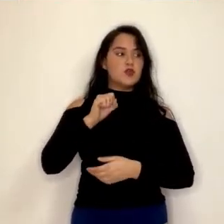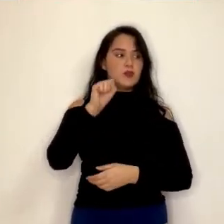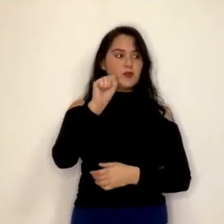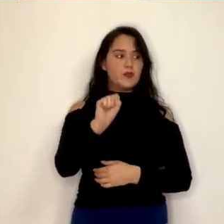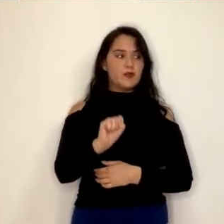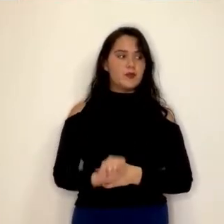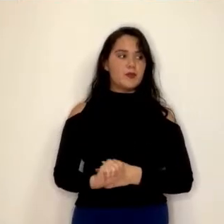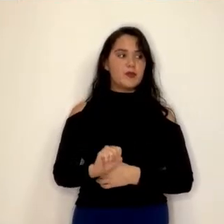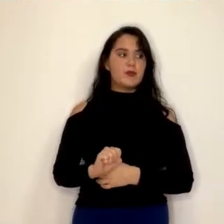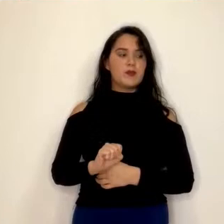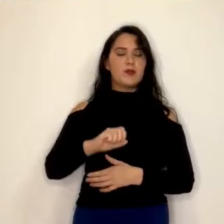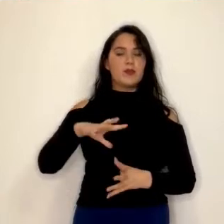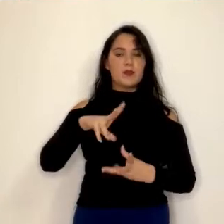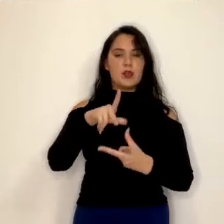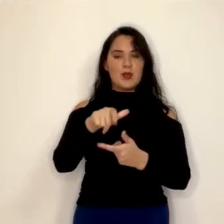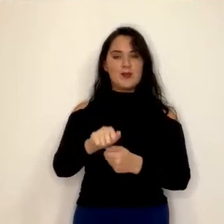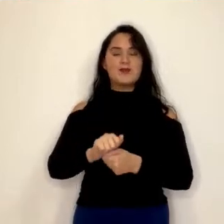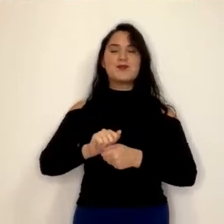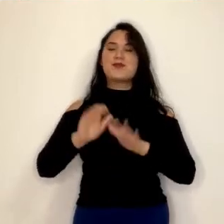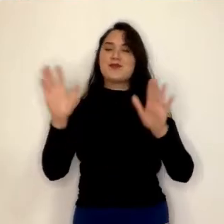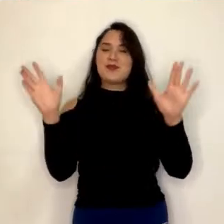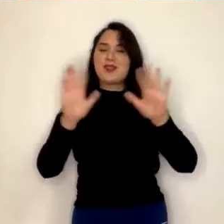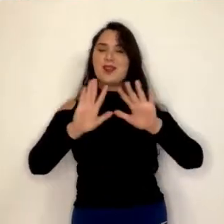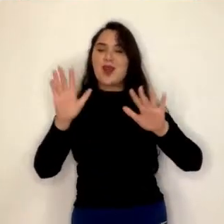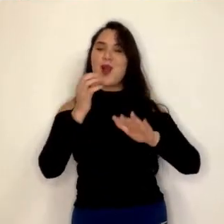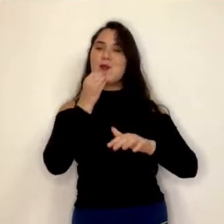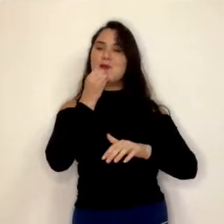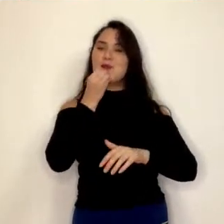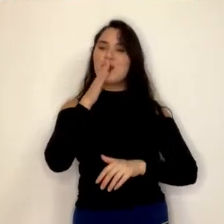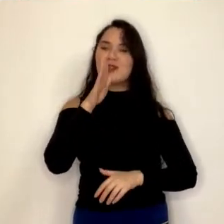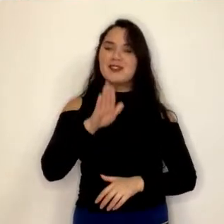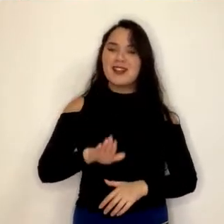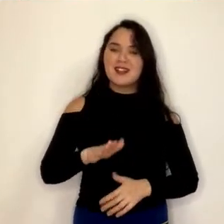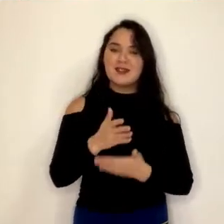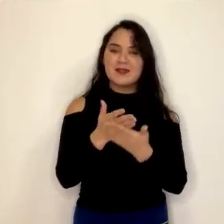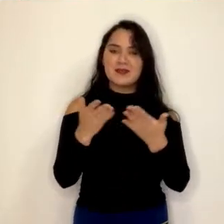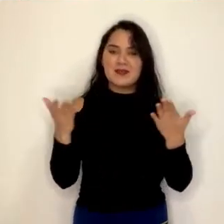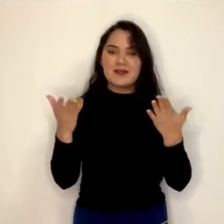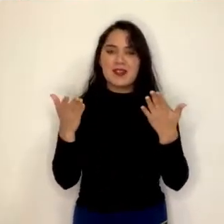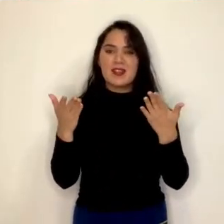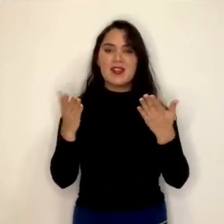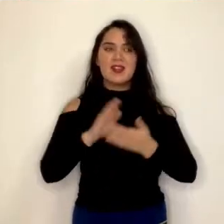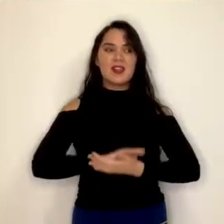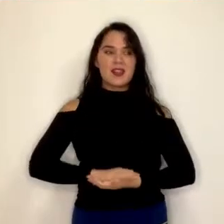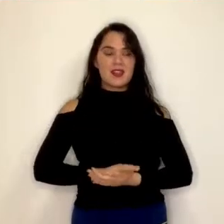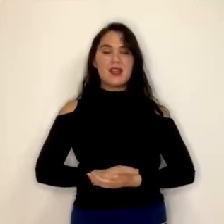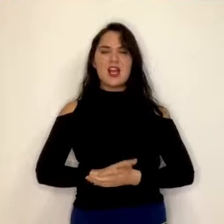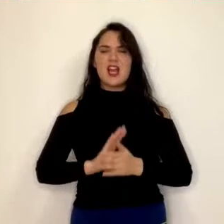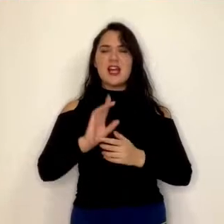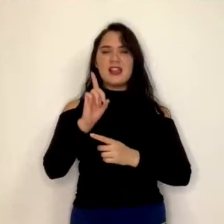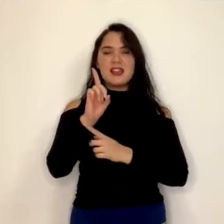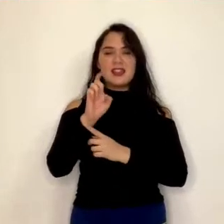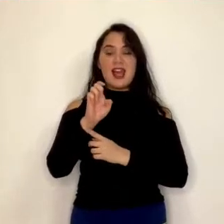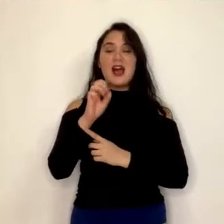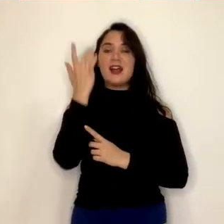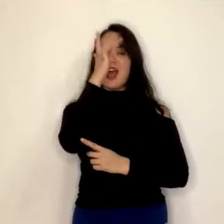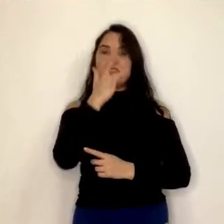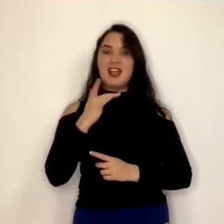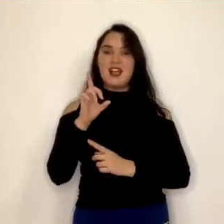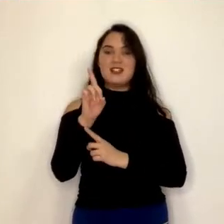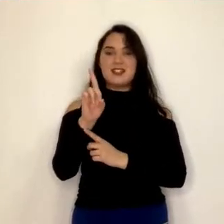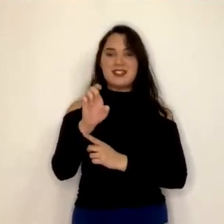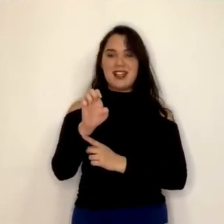world? Thank you, Professor Haddad. It's good to hear you and Professor Denise because you have brought